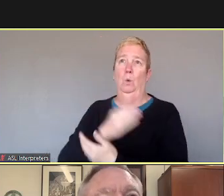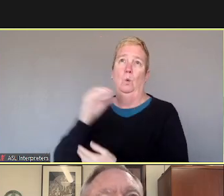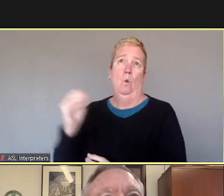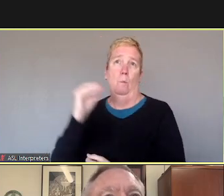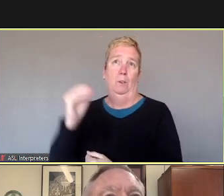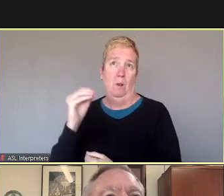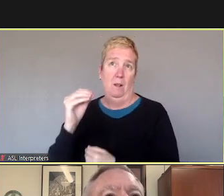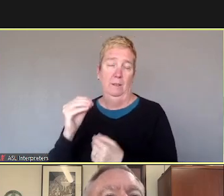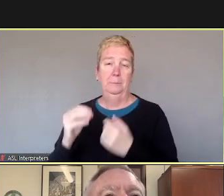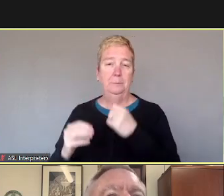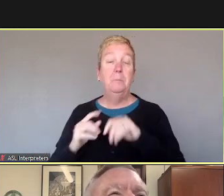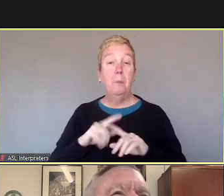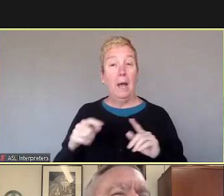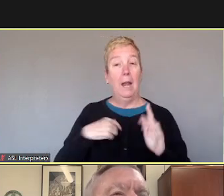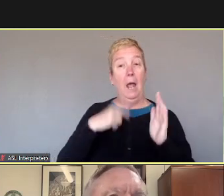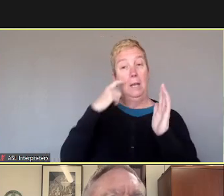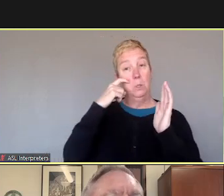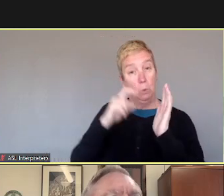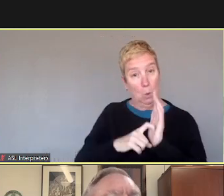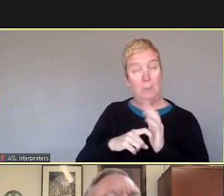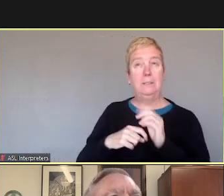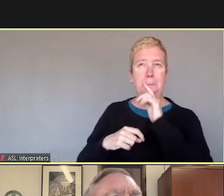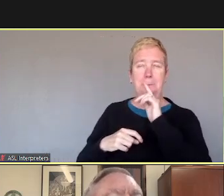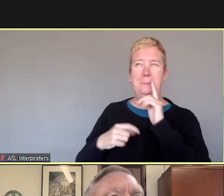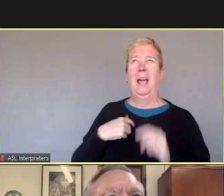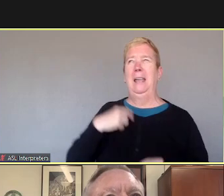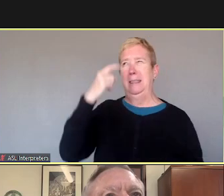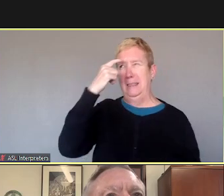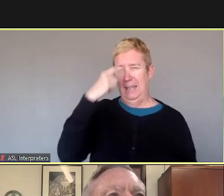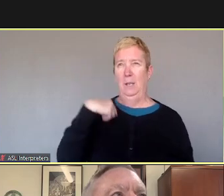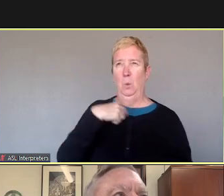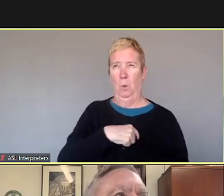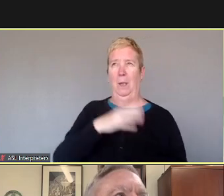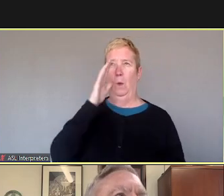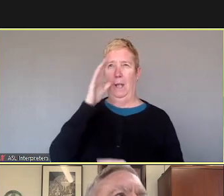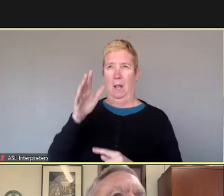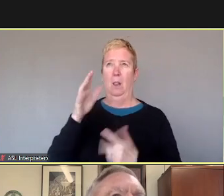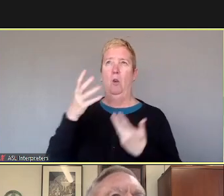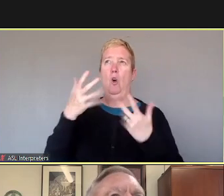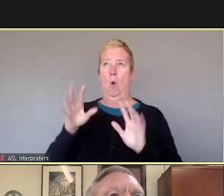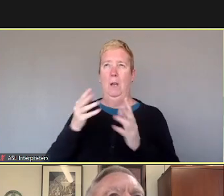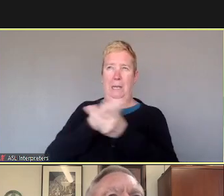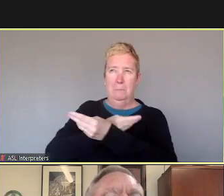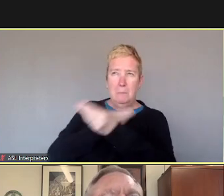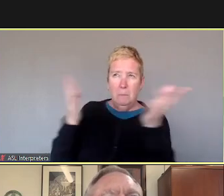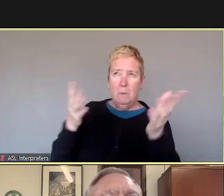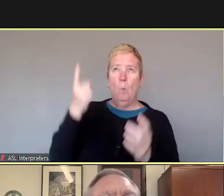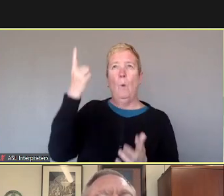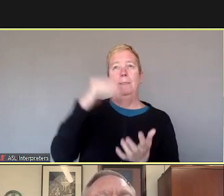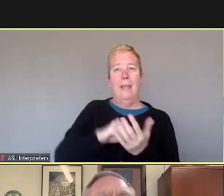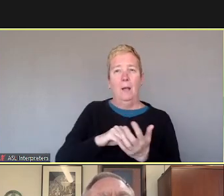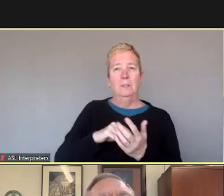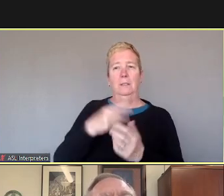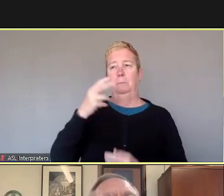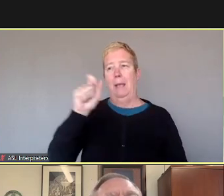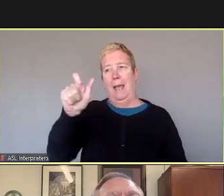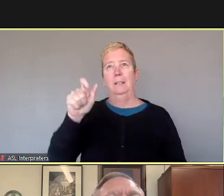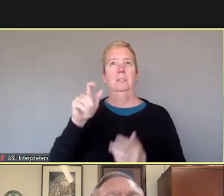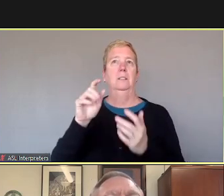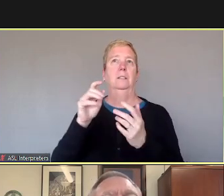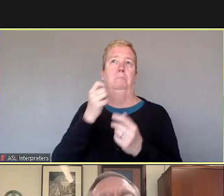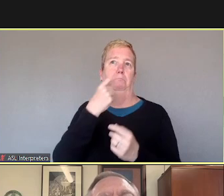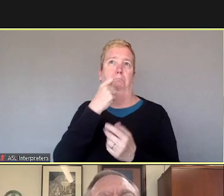pleased to see that I hope we break 1,000 Paxlovid doses this week. That's the